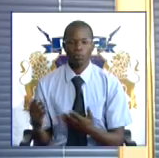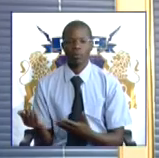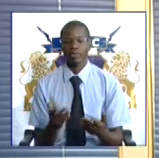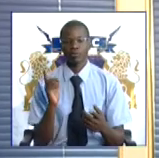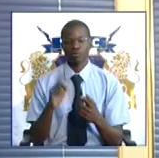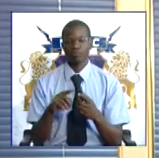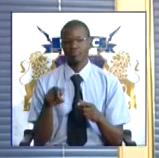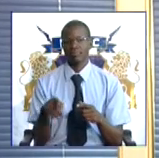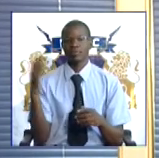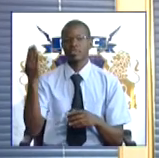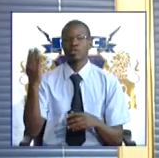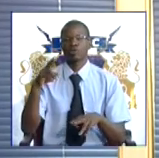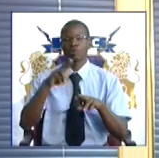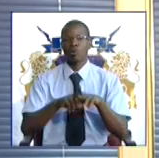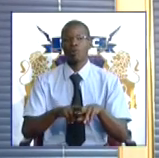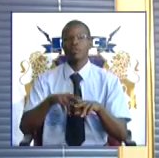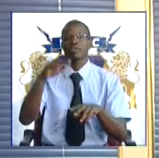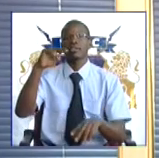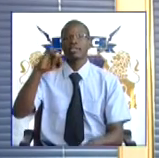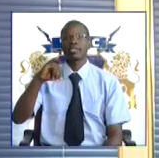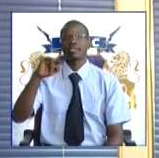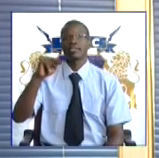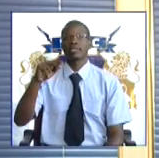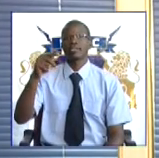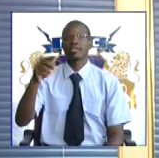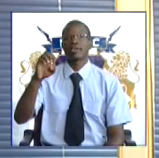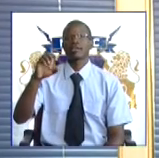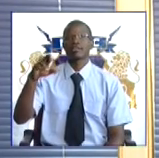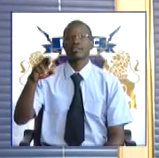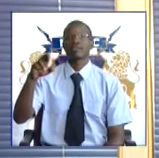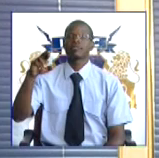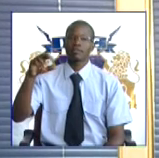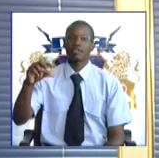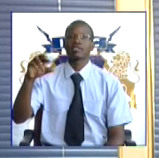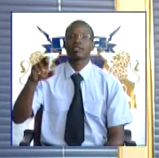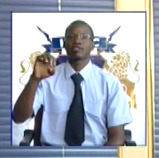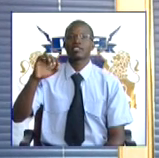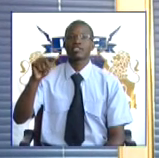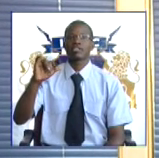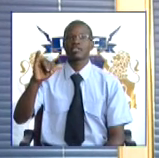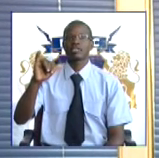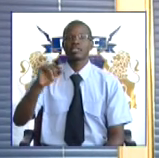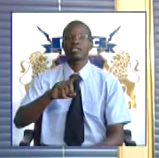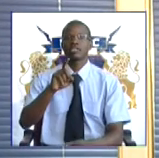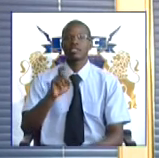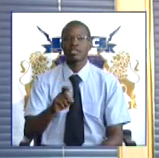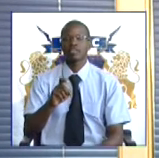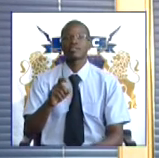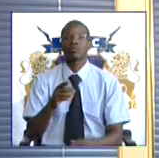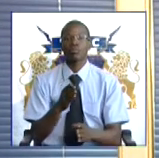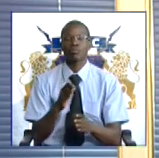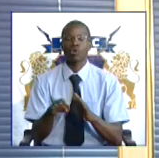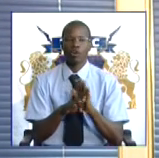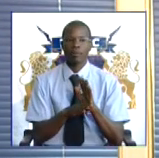Welcome to this presentation on integrity testing program. The aim of this presentation is to help you understand